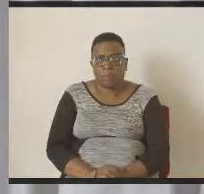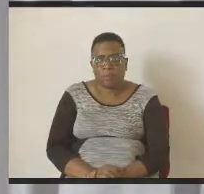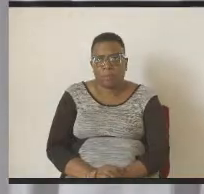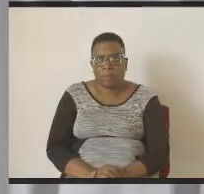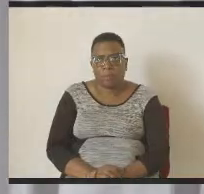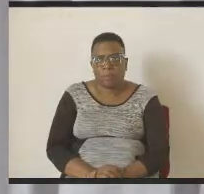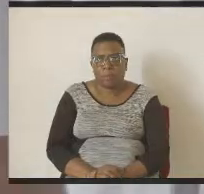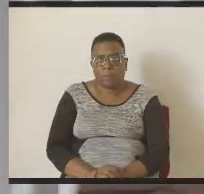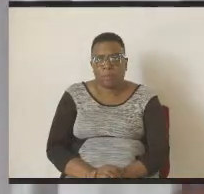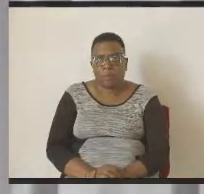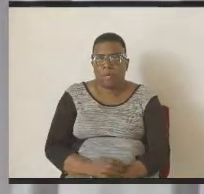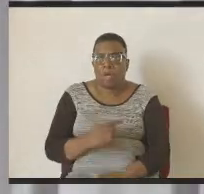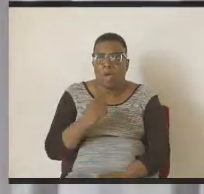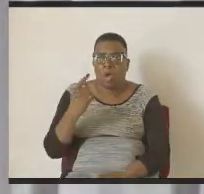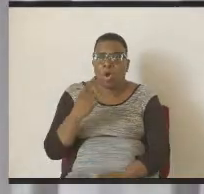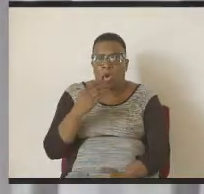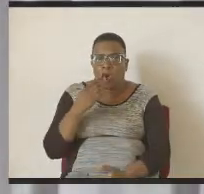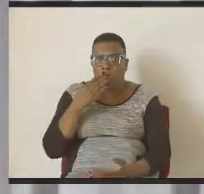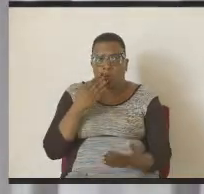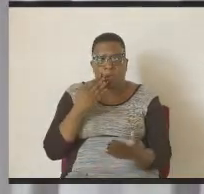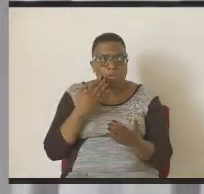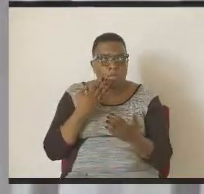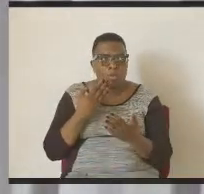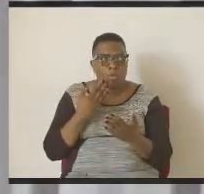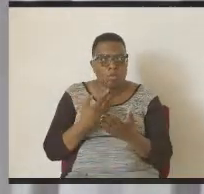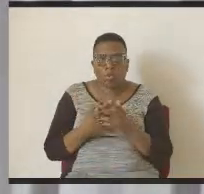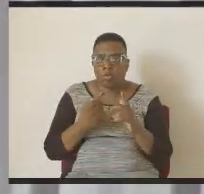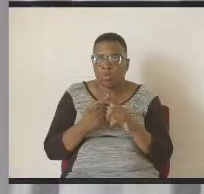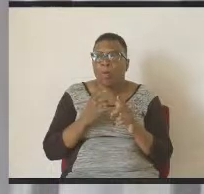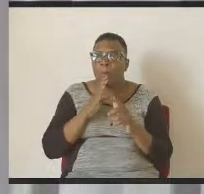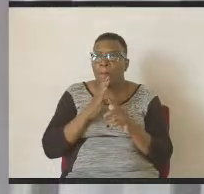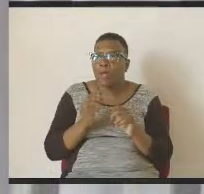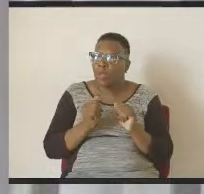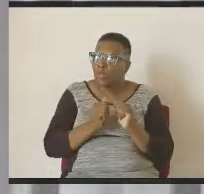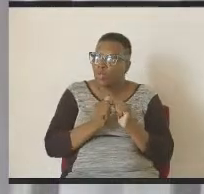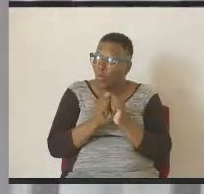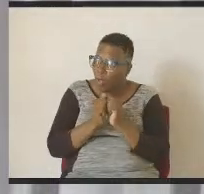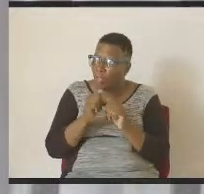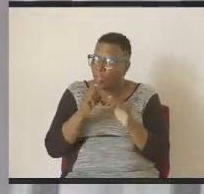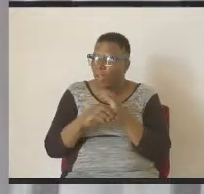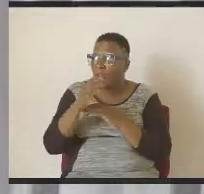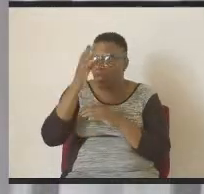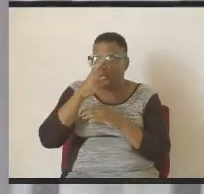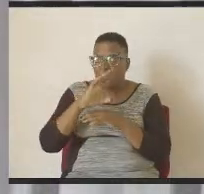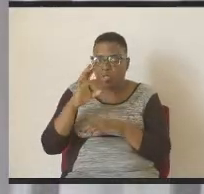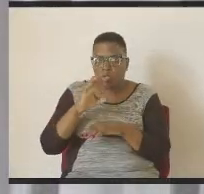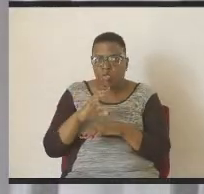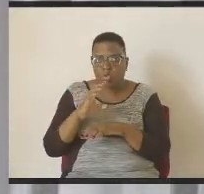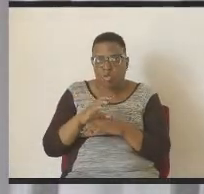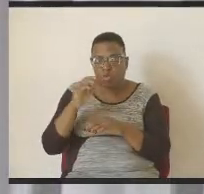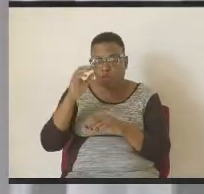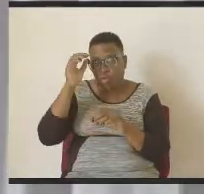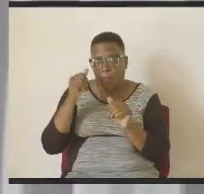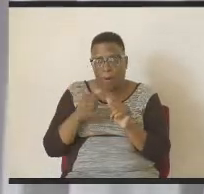Always good to be together in God's house. I was reminded here, we were reminded,